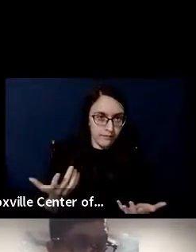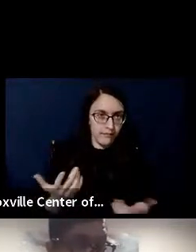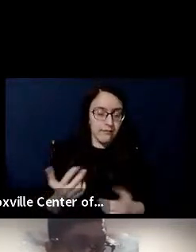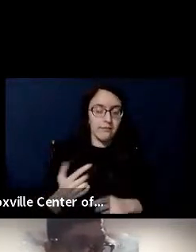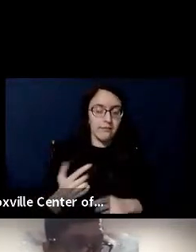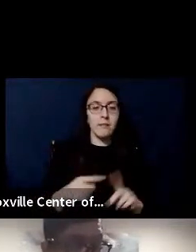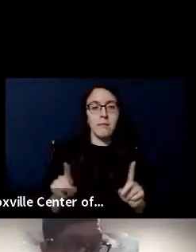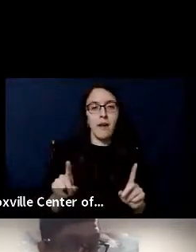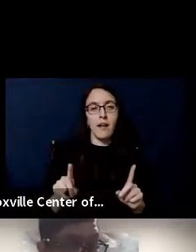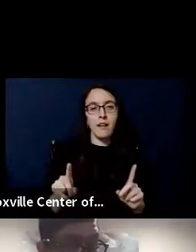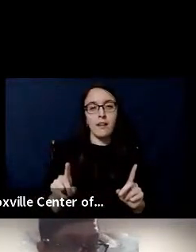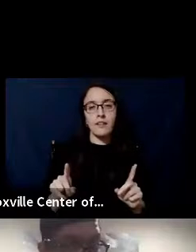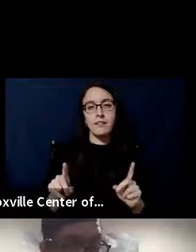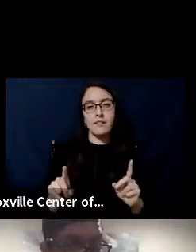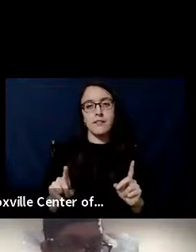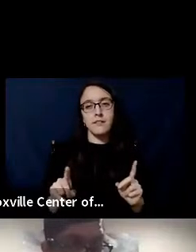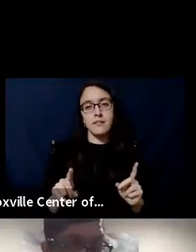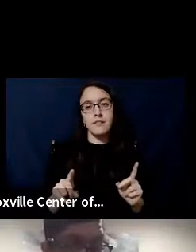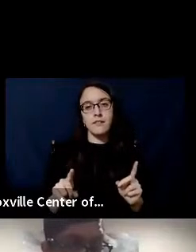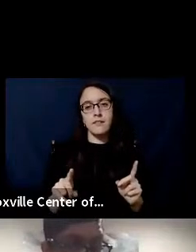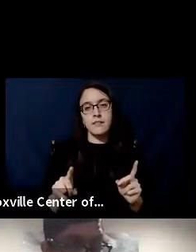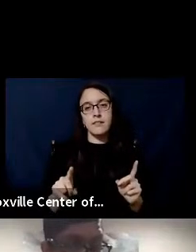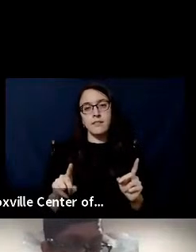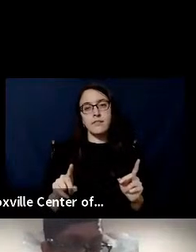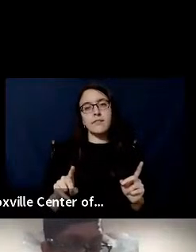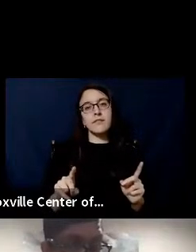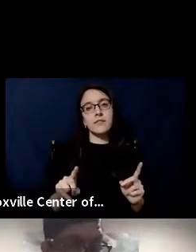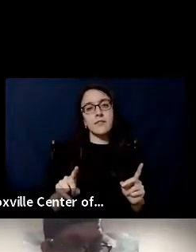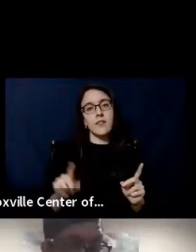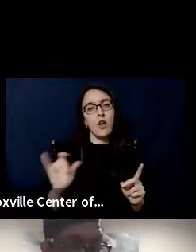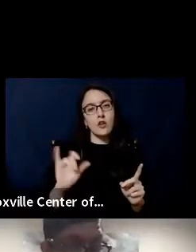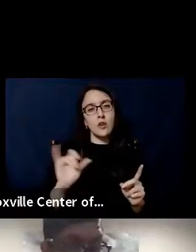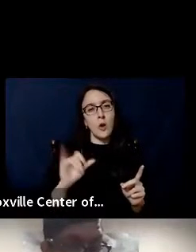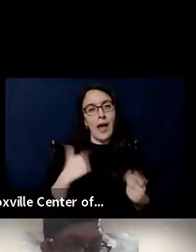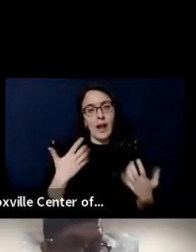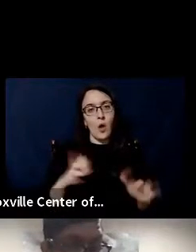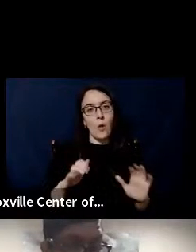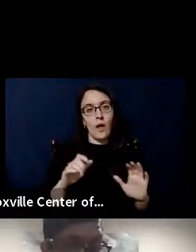and not to correct you at all, but what the